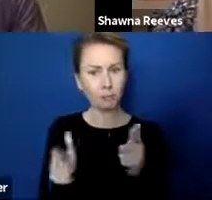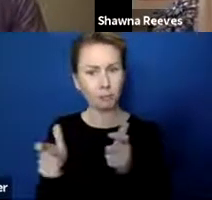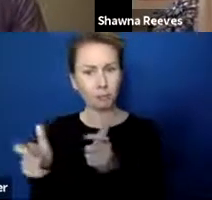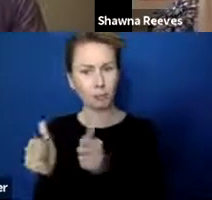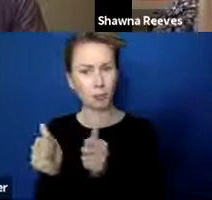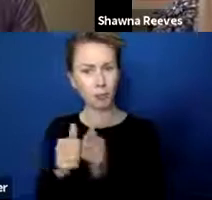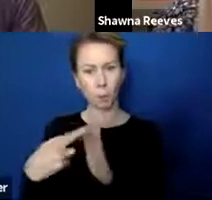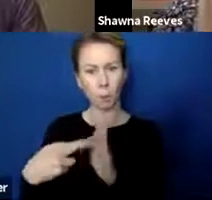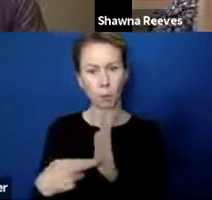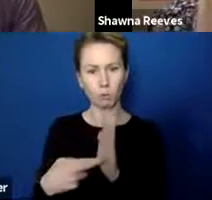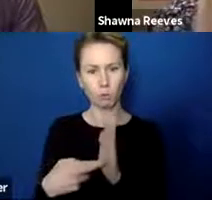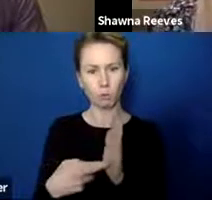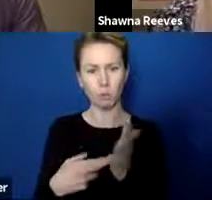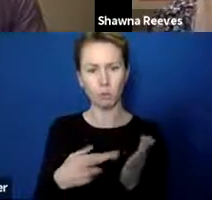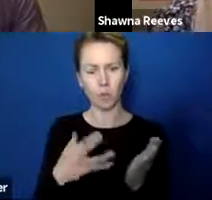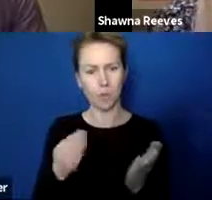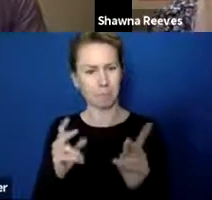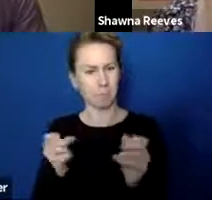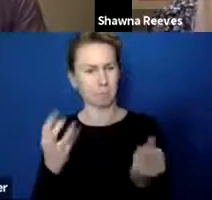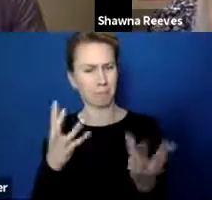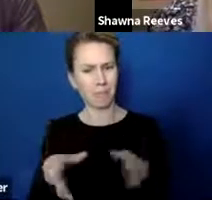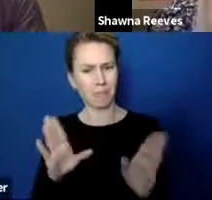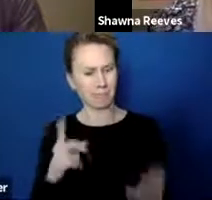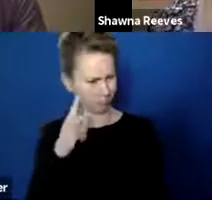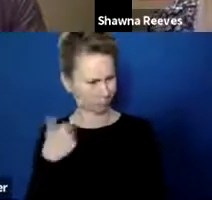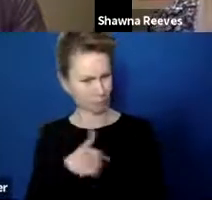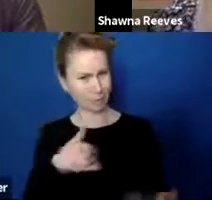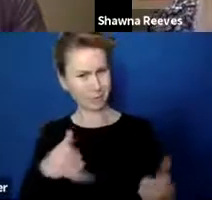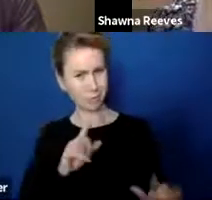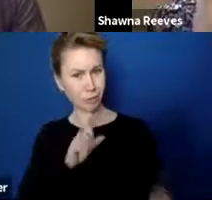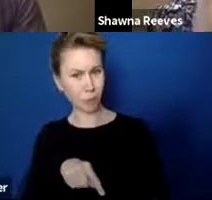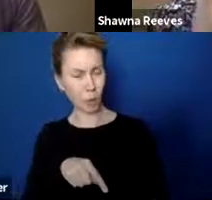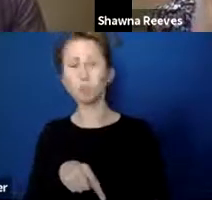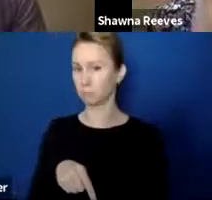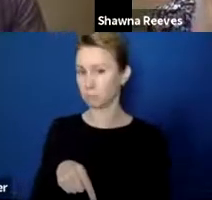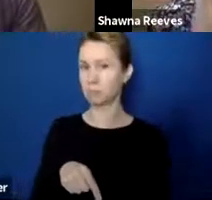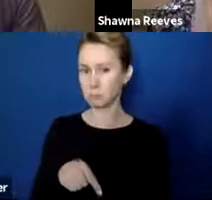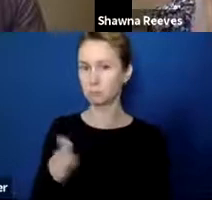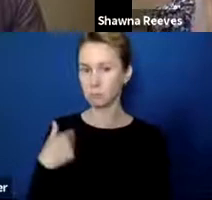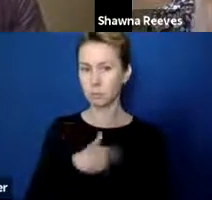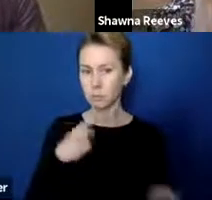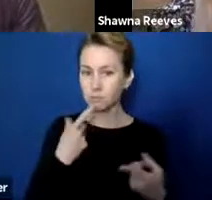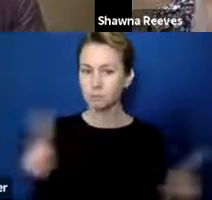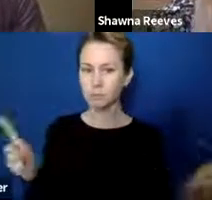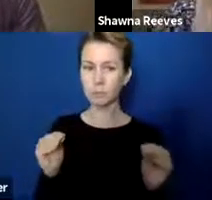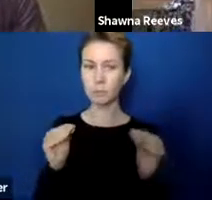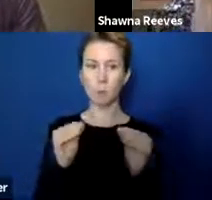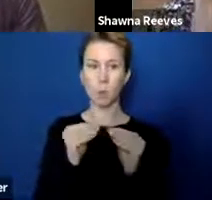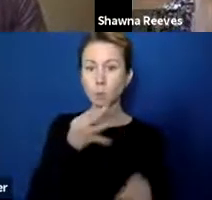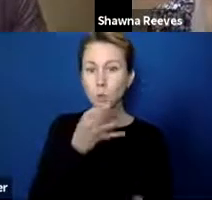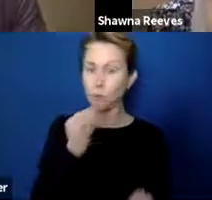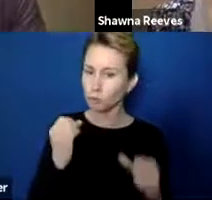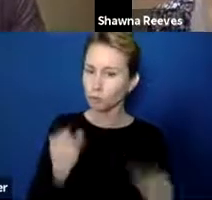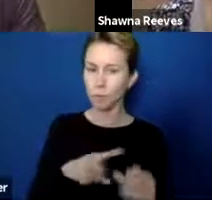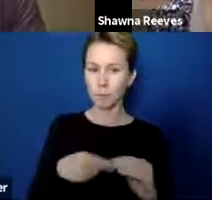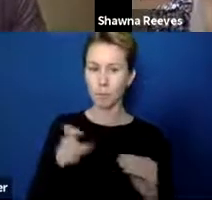required for nursing homes. And we've attended care meetings remotely when a neglect complaint or abuse report